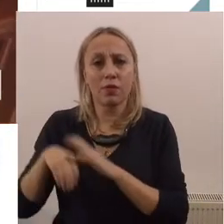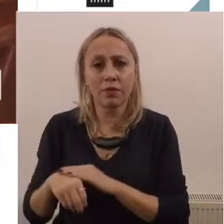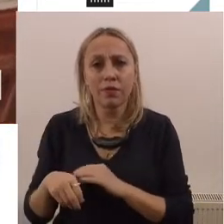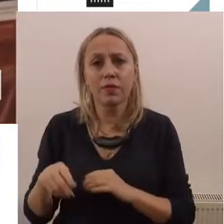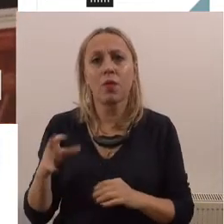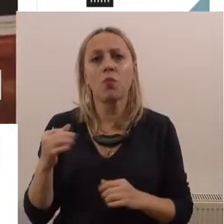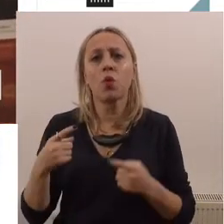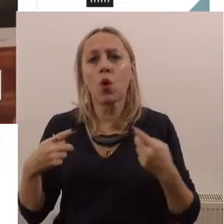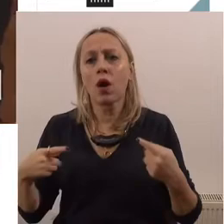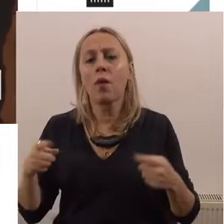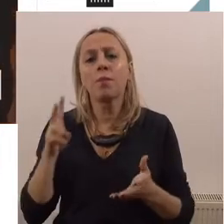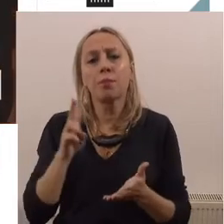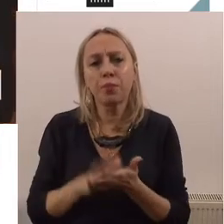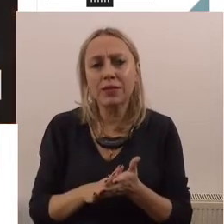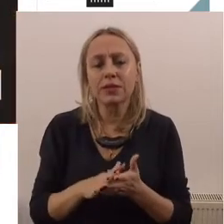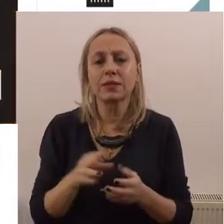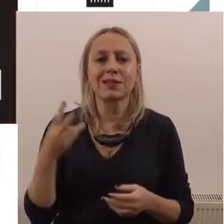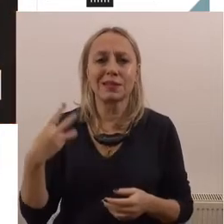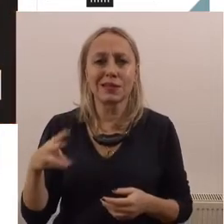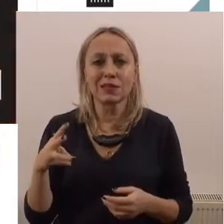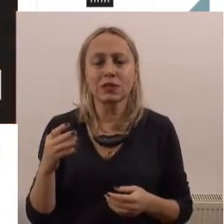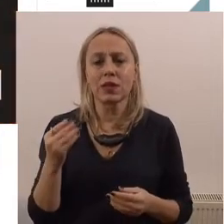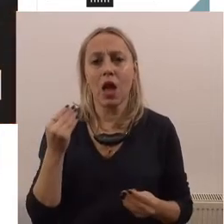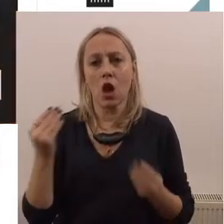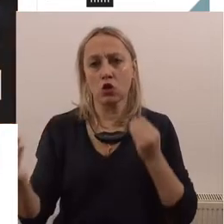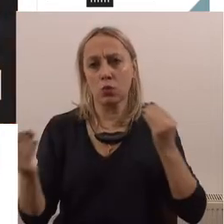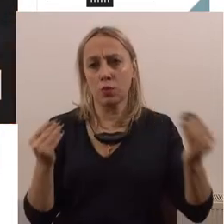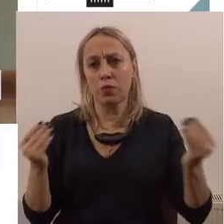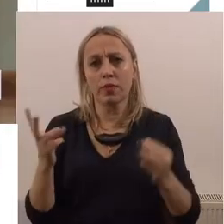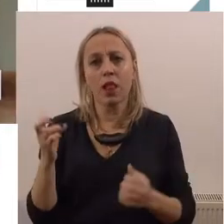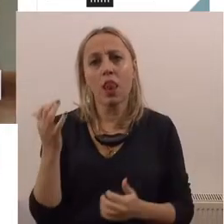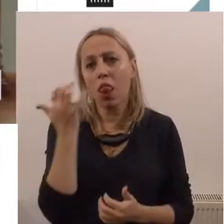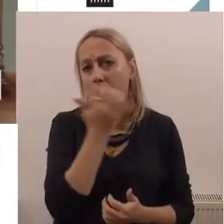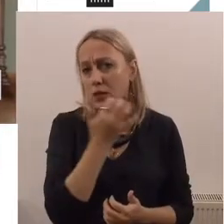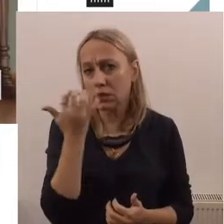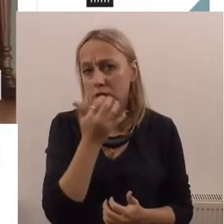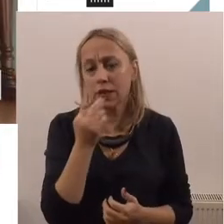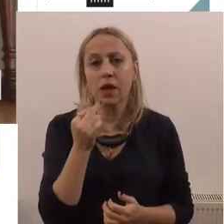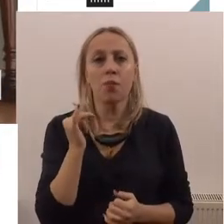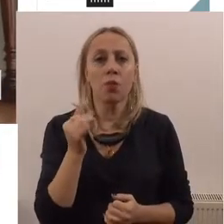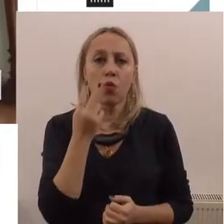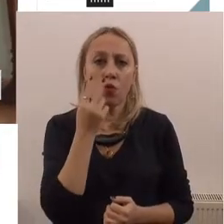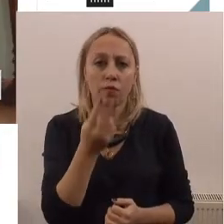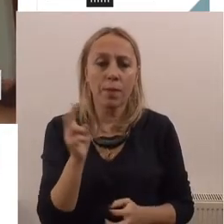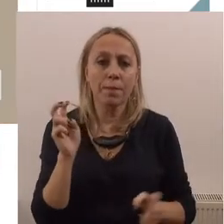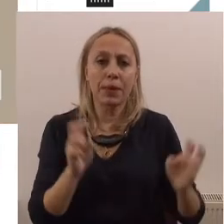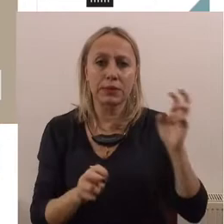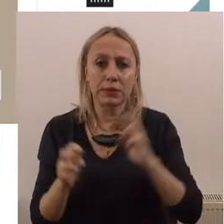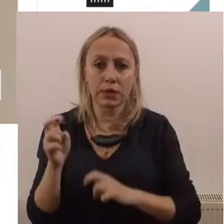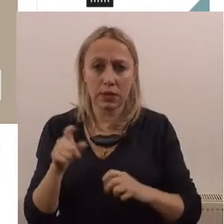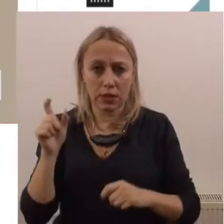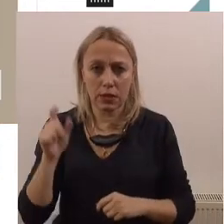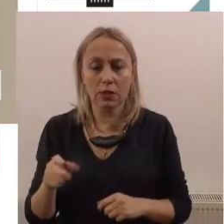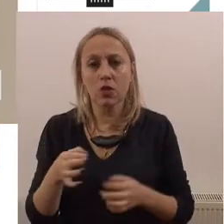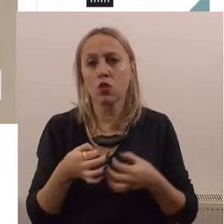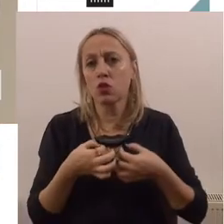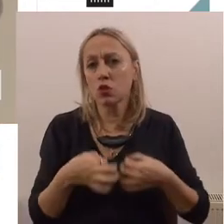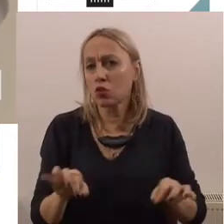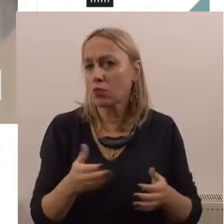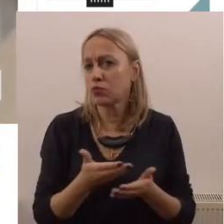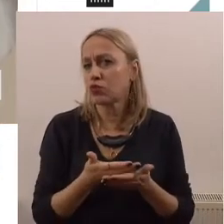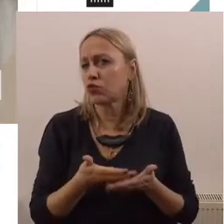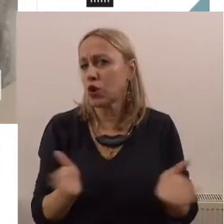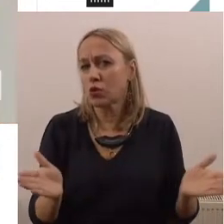well as around 30 standing exhibitions of the museum. Blind and visually impaired visitors